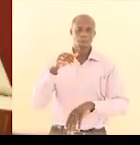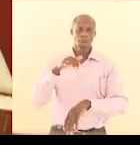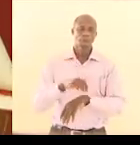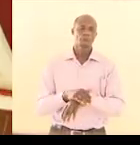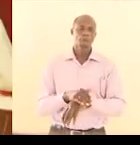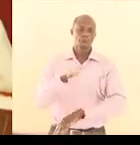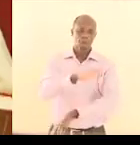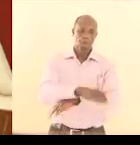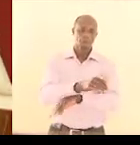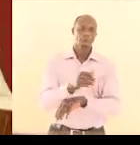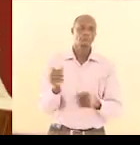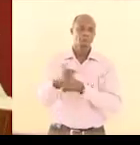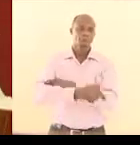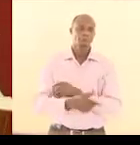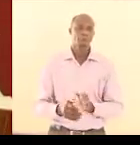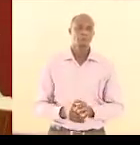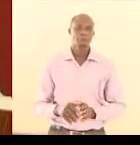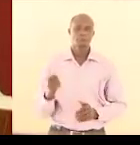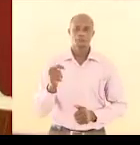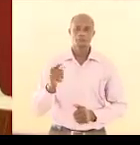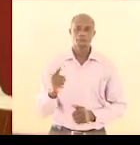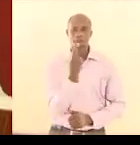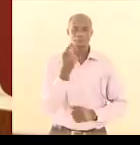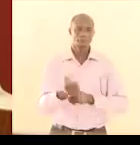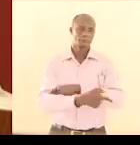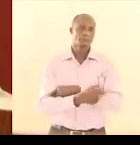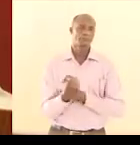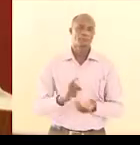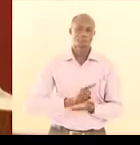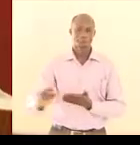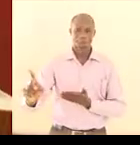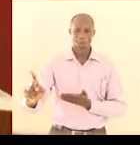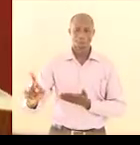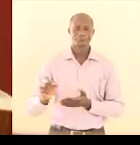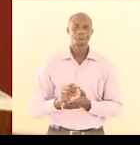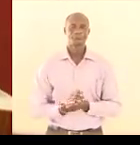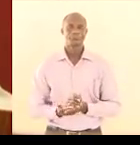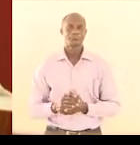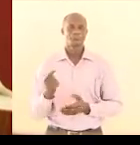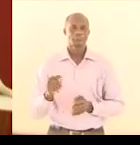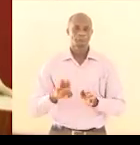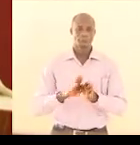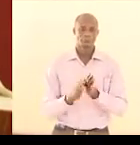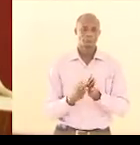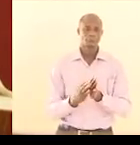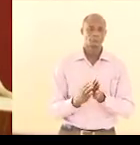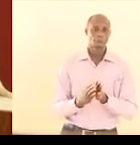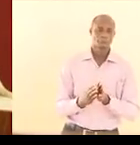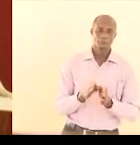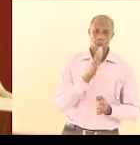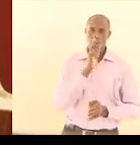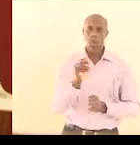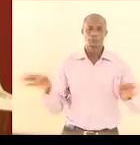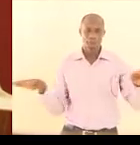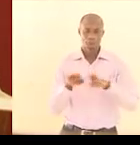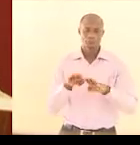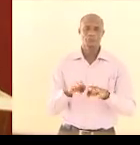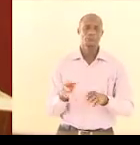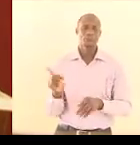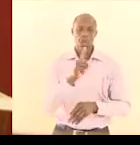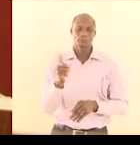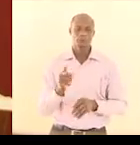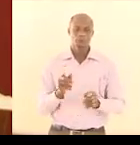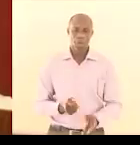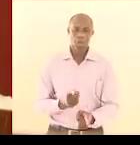On the evening of that day, the first day of the week, the doors being